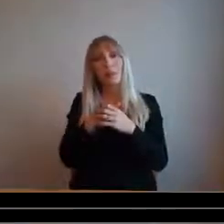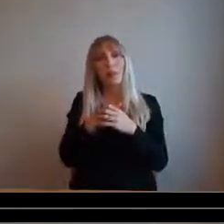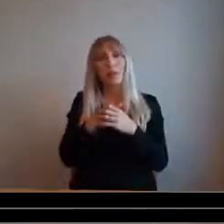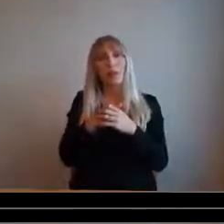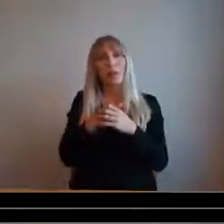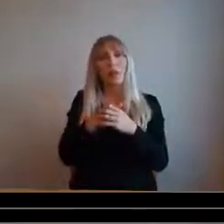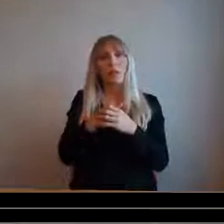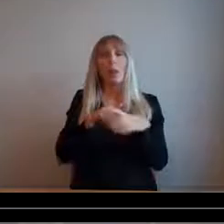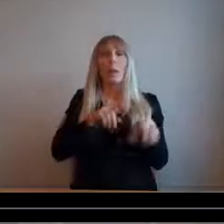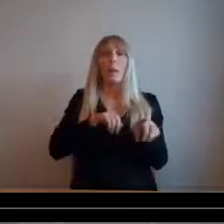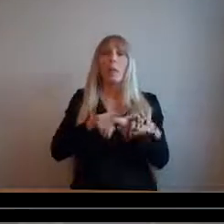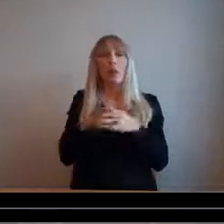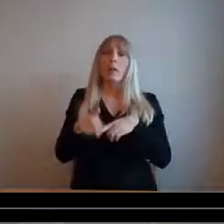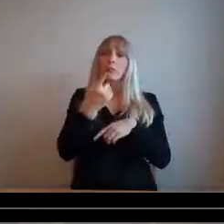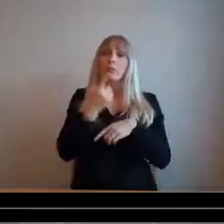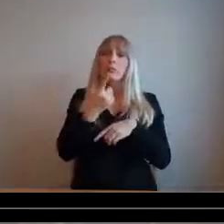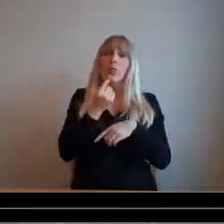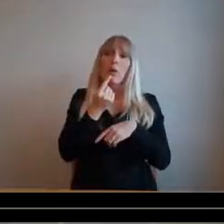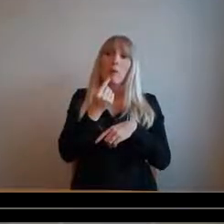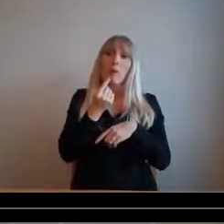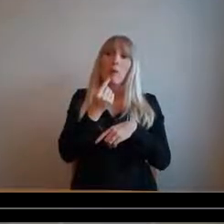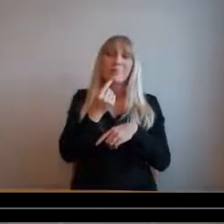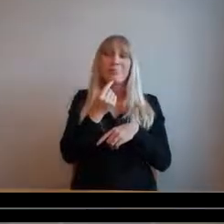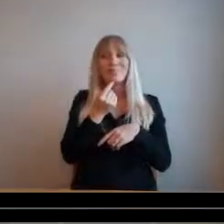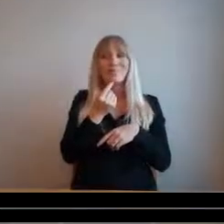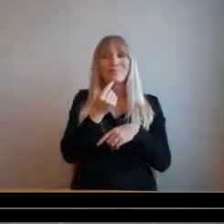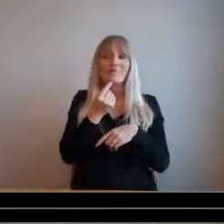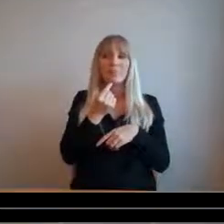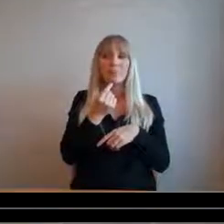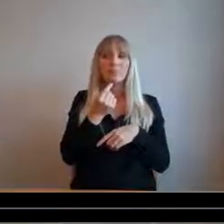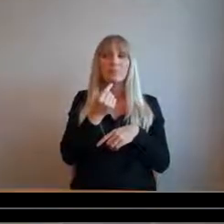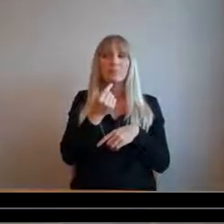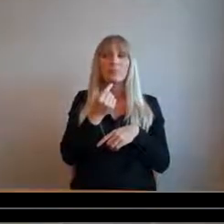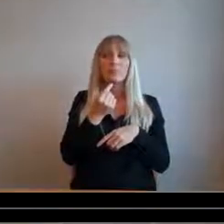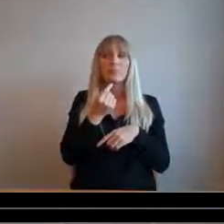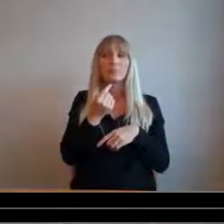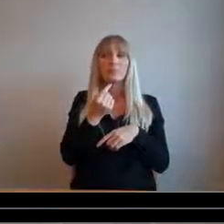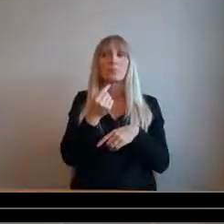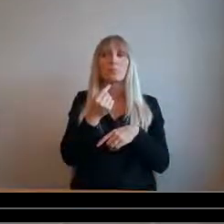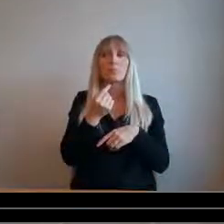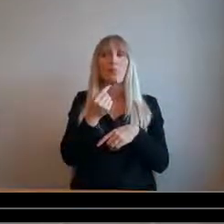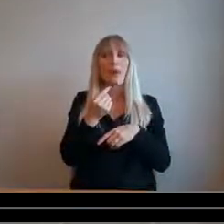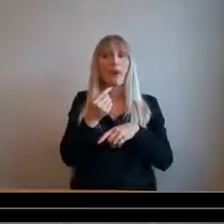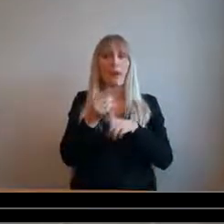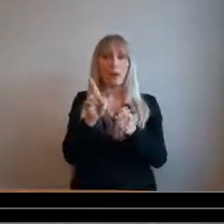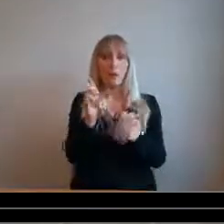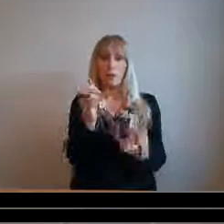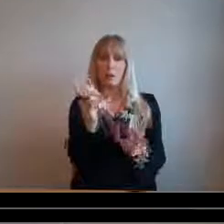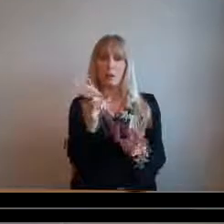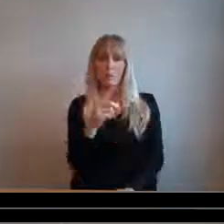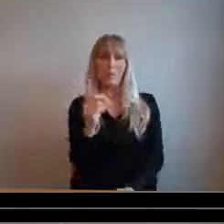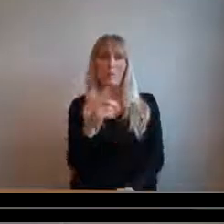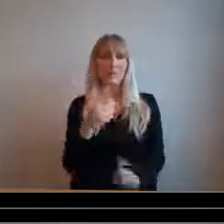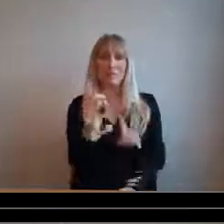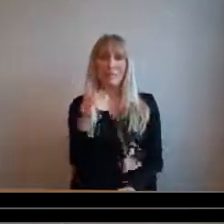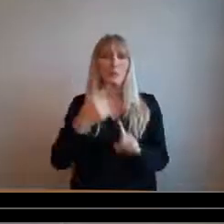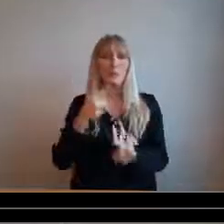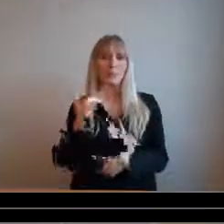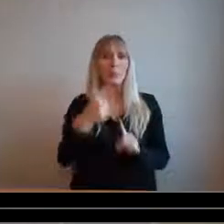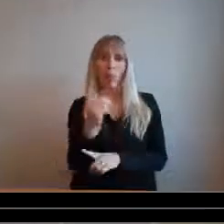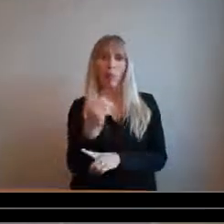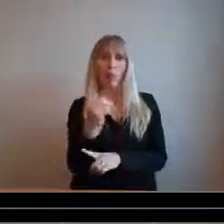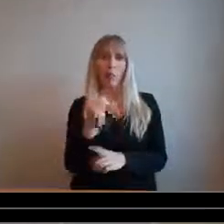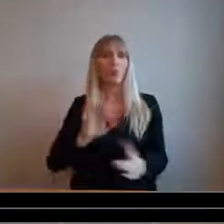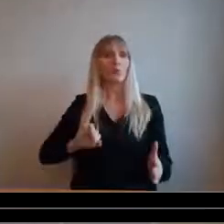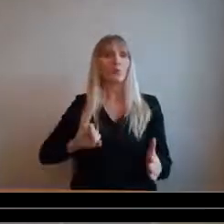it most probably be the lower speed motorcycle, which we'll most probably will restrict